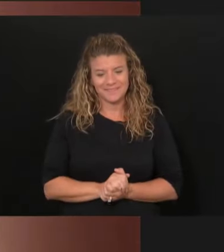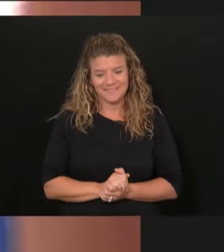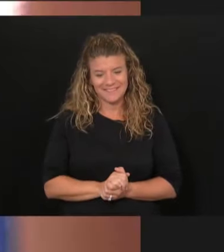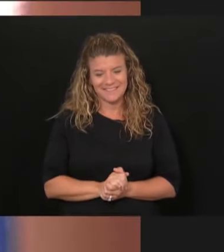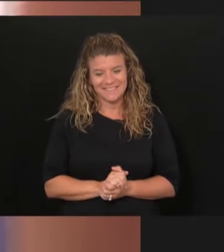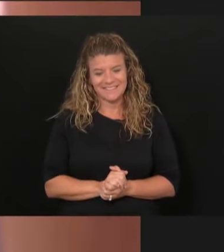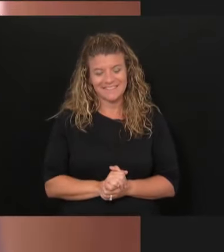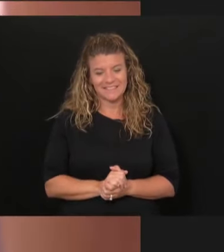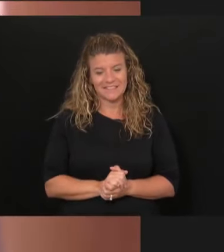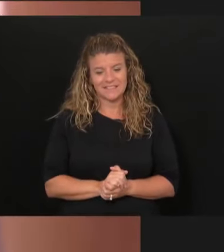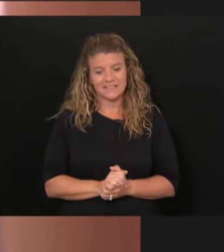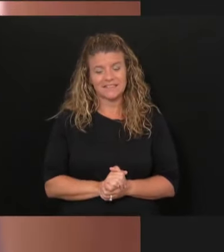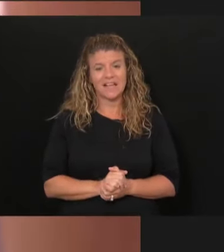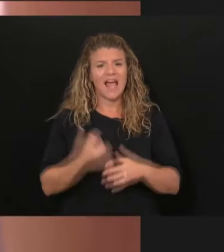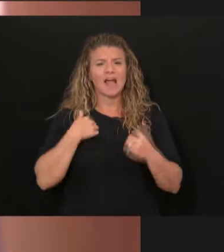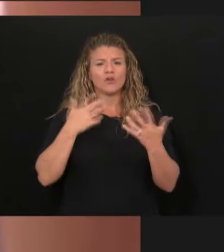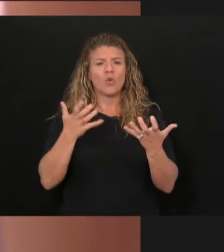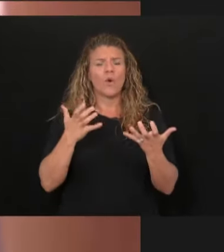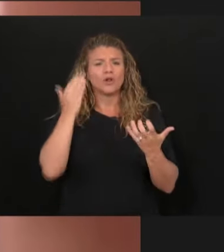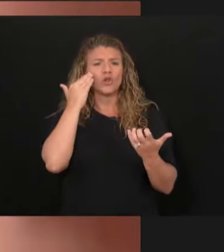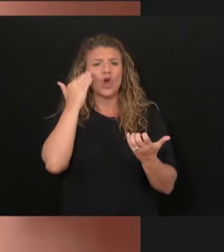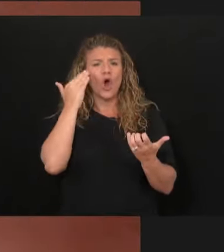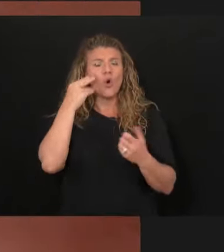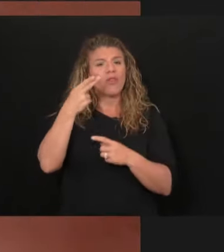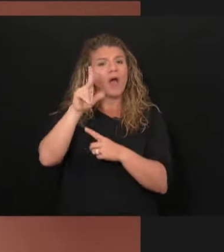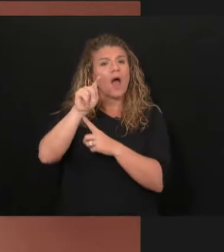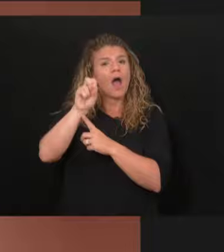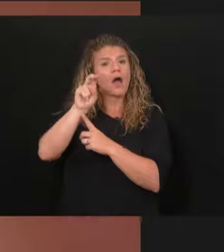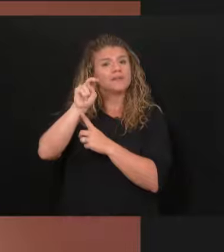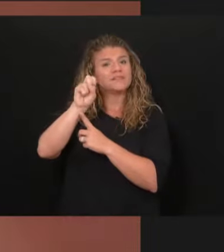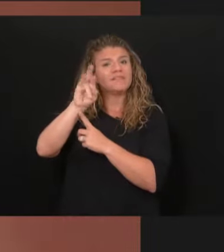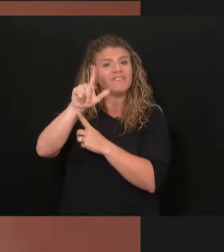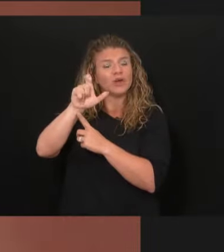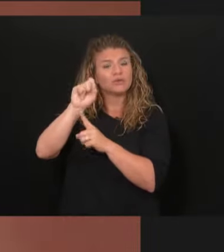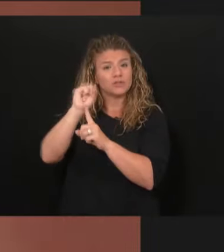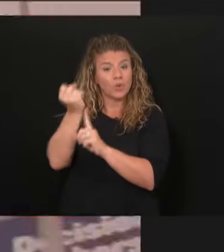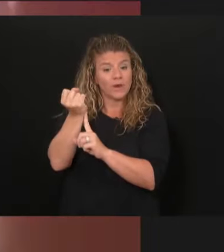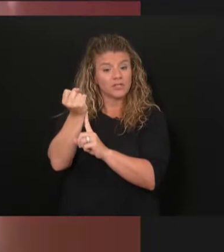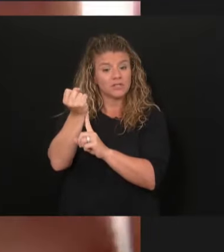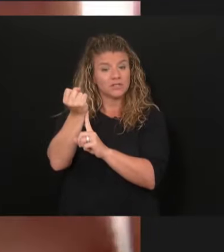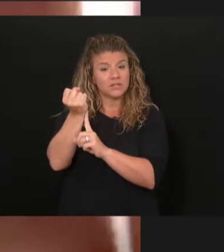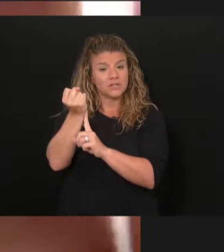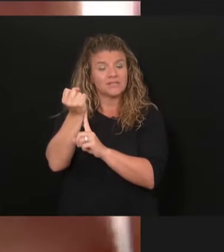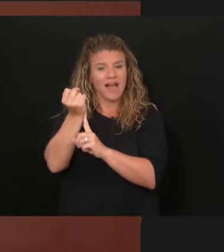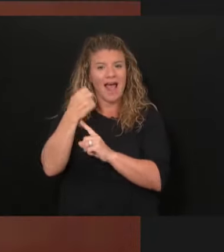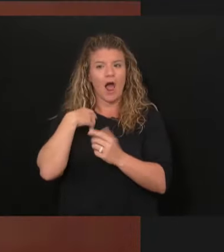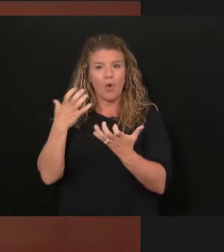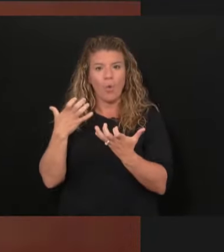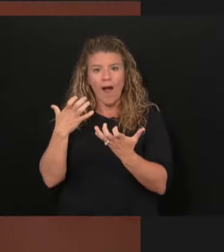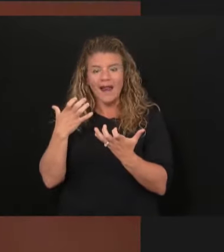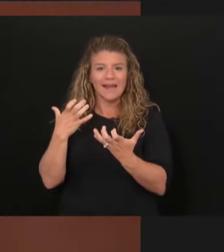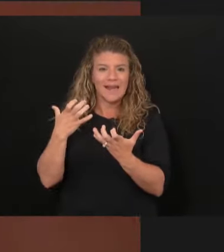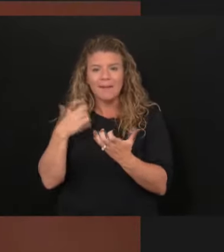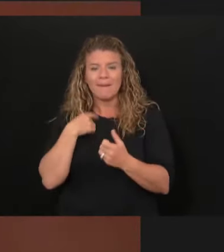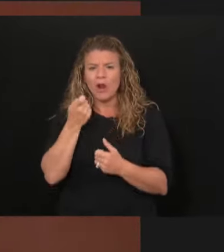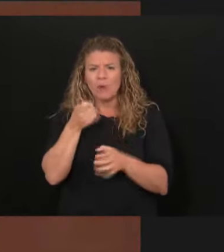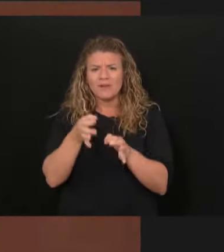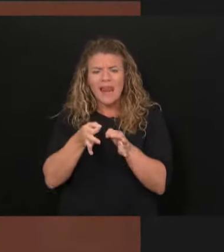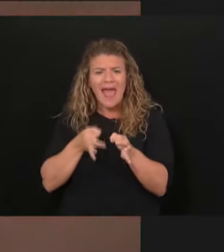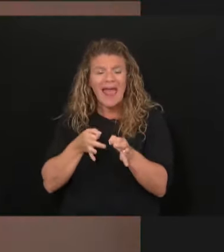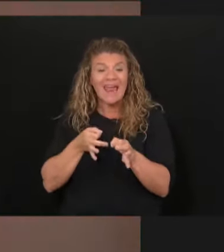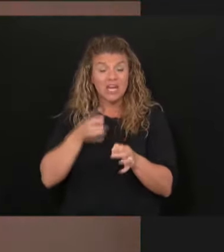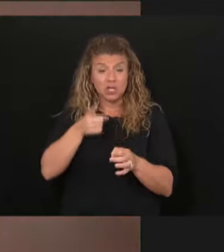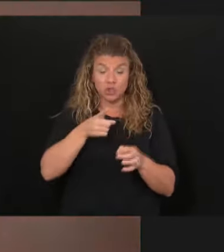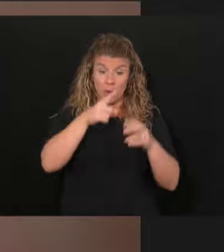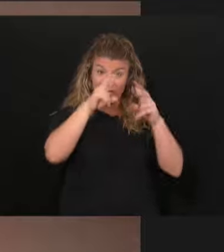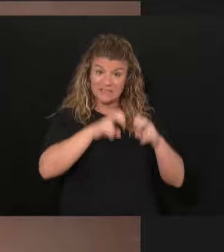problem. I'm just trying to get an update on the situation in Huttonsville, and I was listening on a delay, so you may have mentioned it. But would you assess the